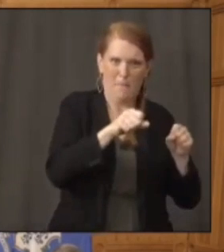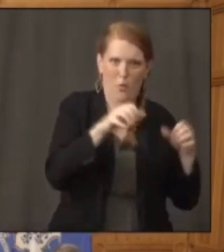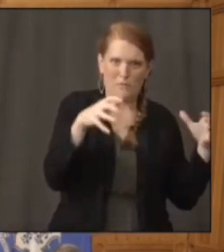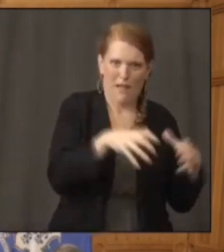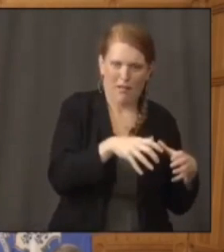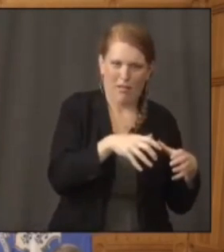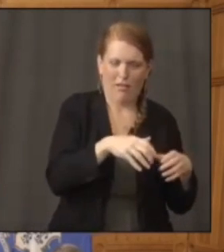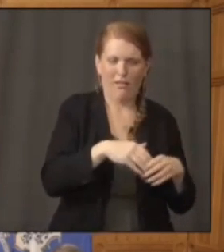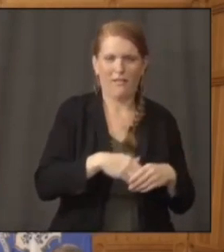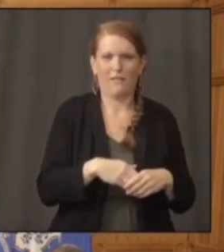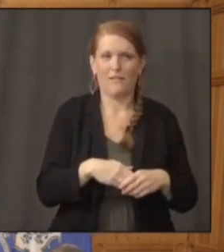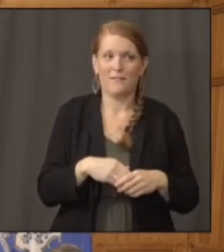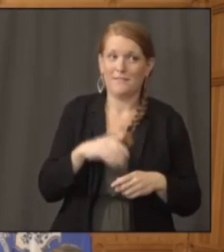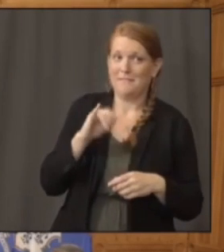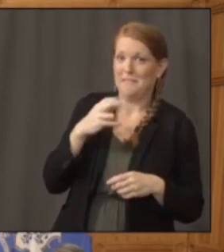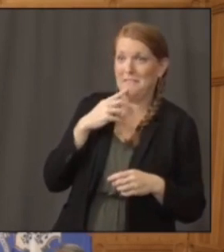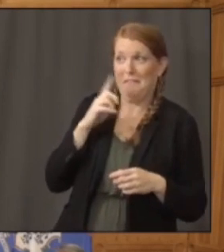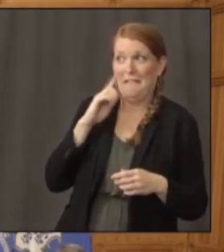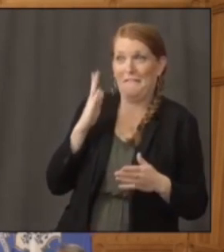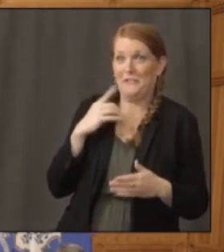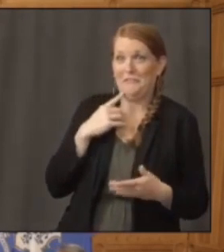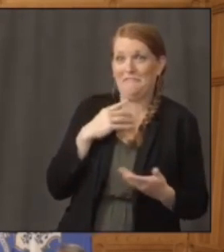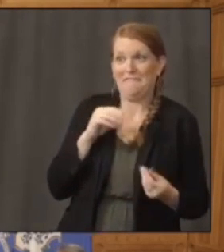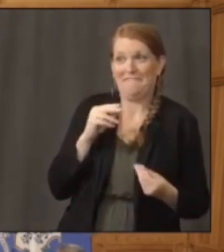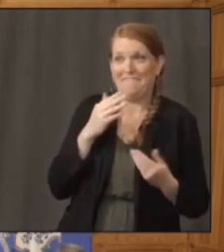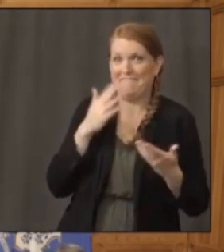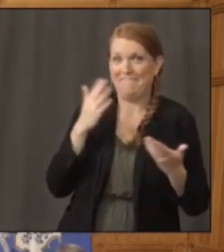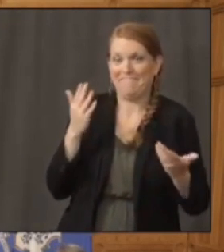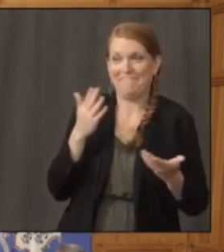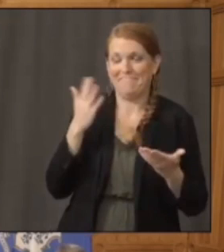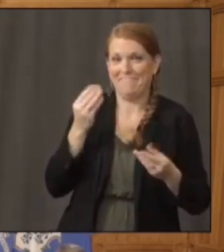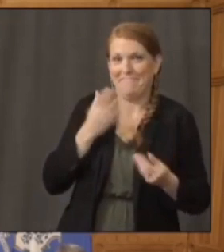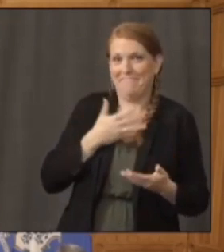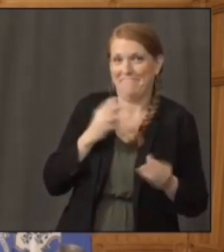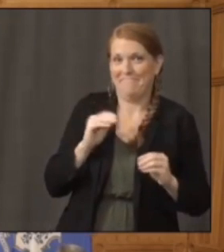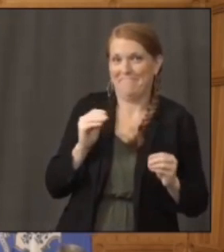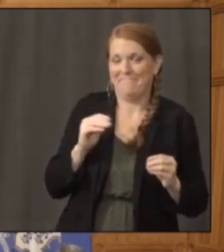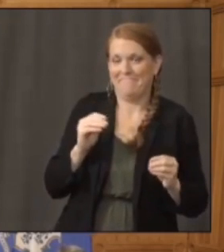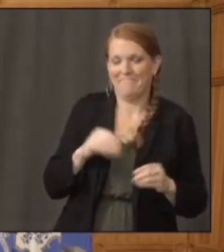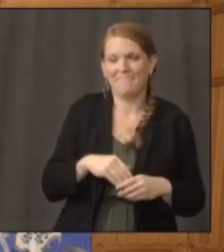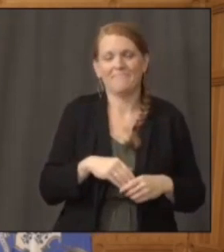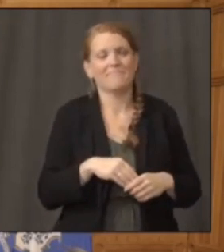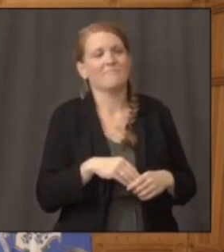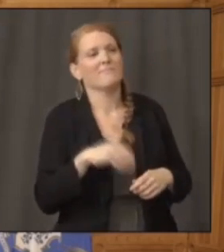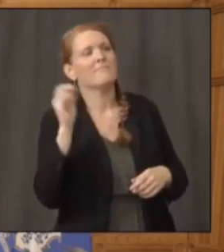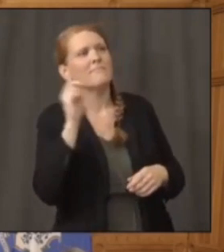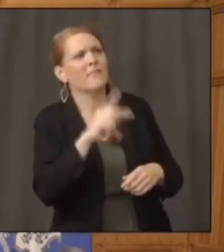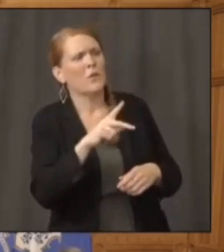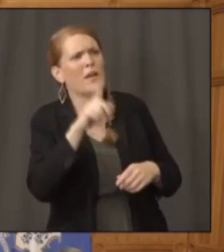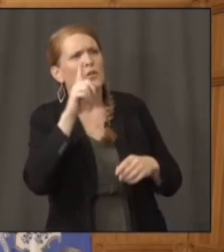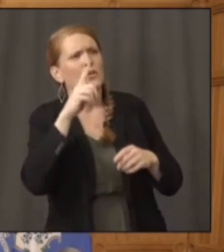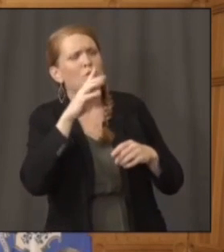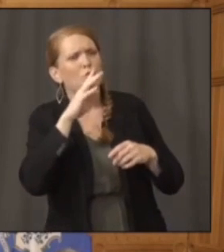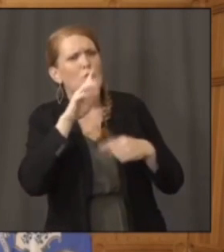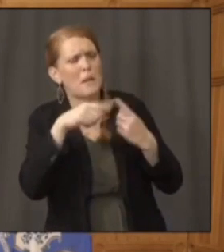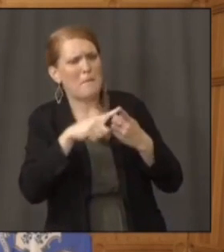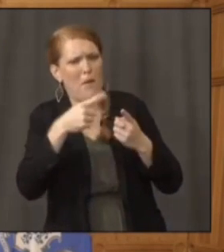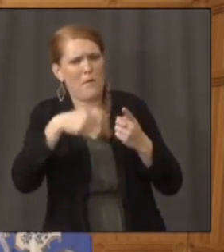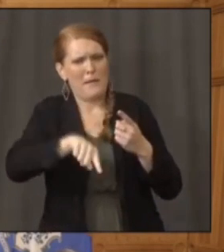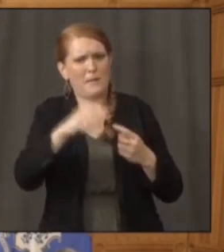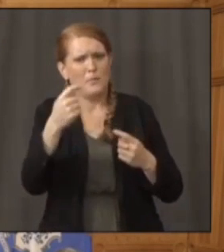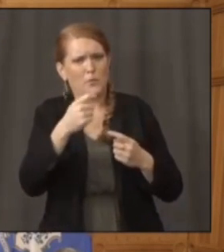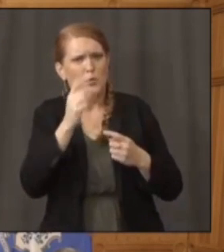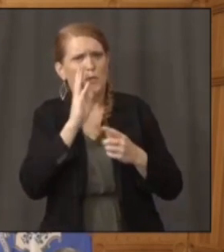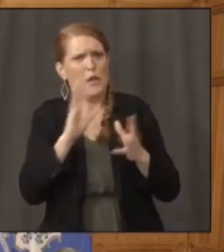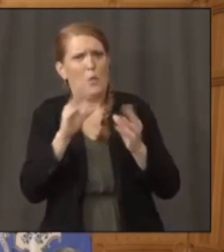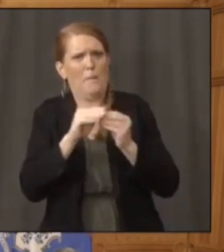Okay. Governor, you mentioned a meeting next Tuesday of epidemiologists. Just what particular